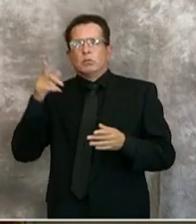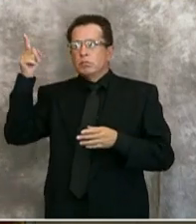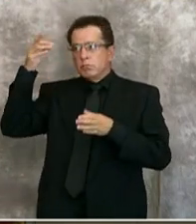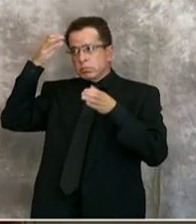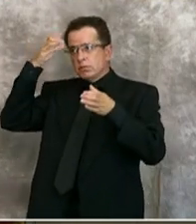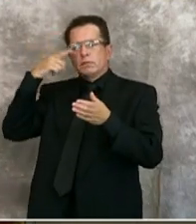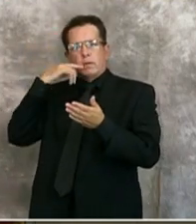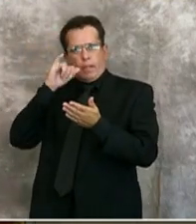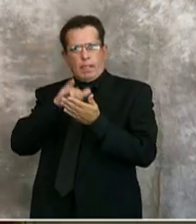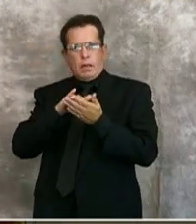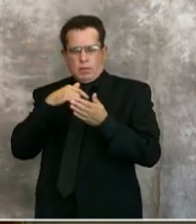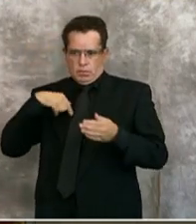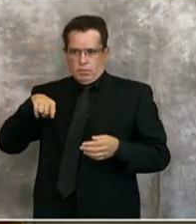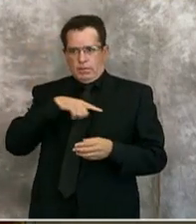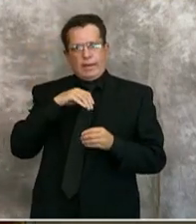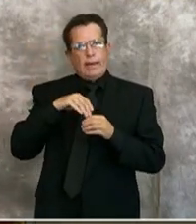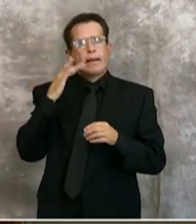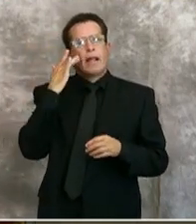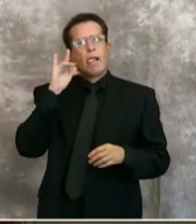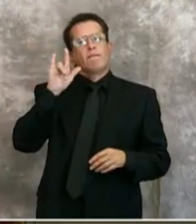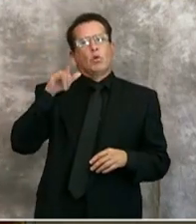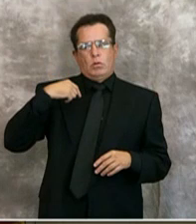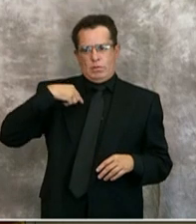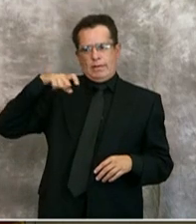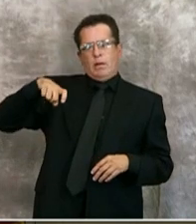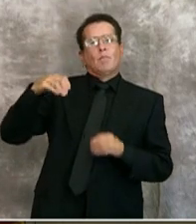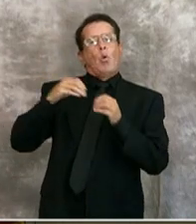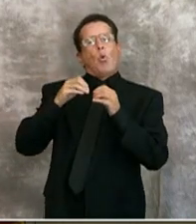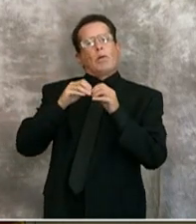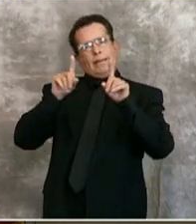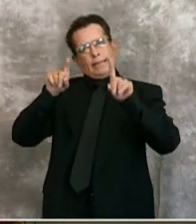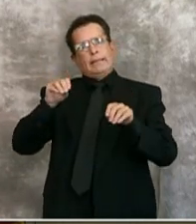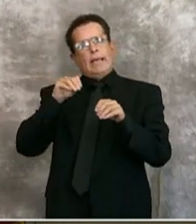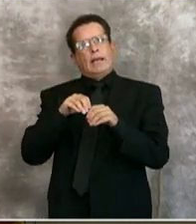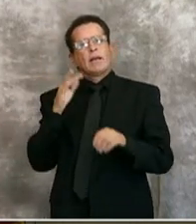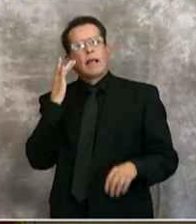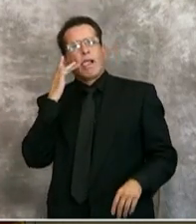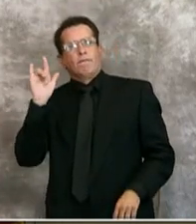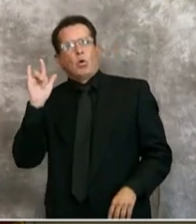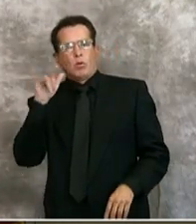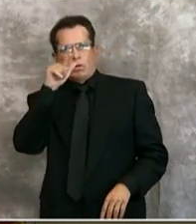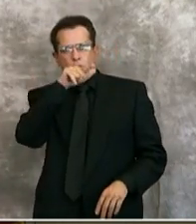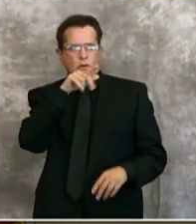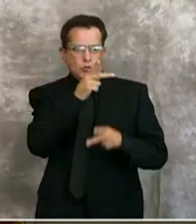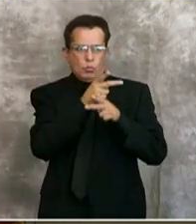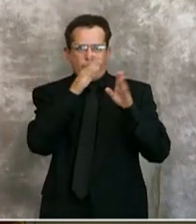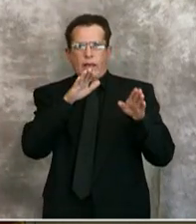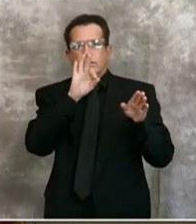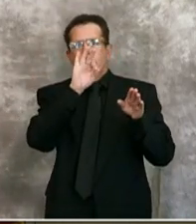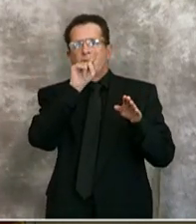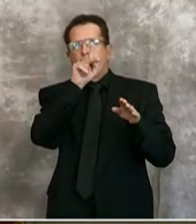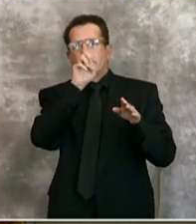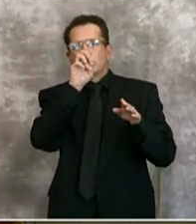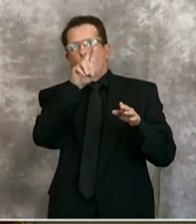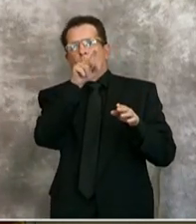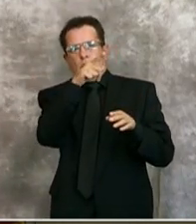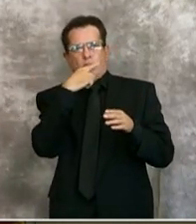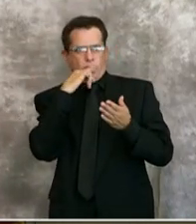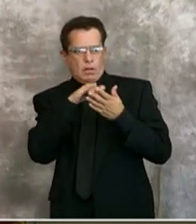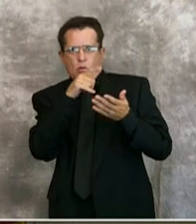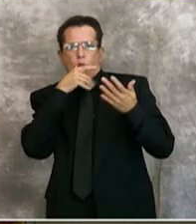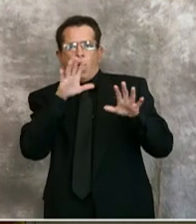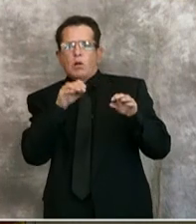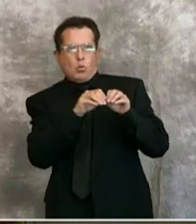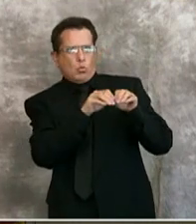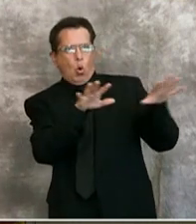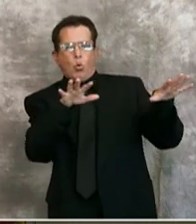more testing was needed throughout California to get ahead of the virus. Supervisor Fletcher said that the county is trying to avoid uncontrollable growth.